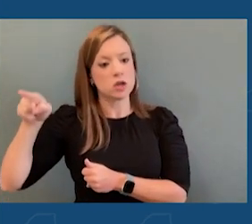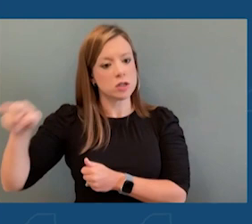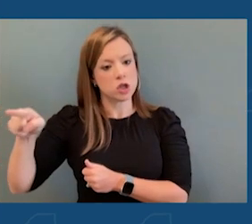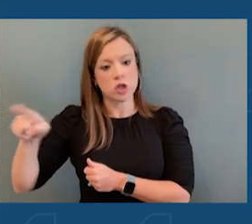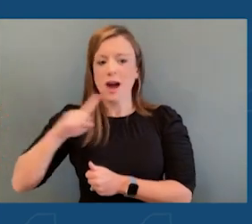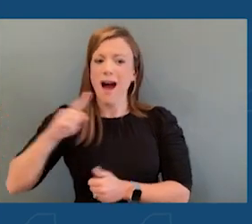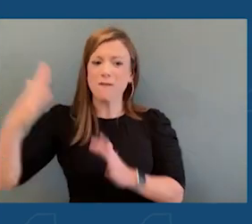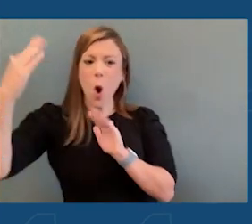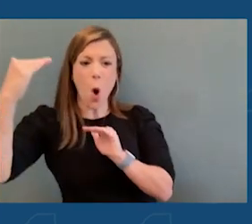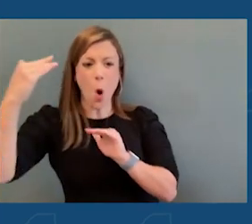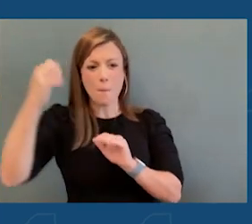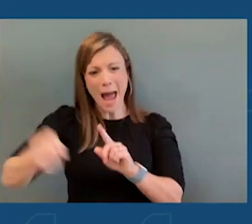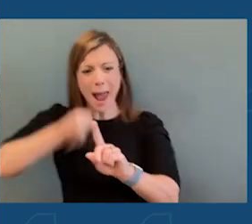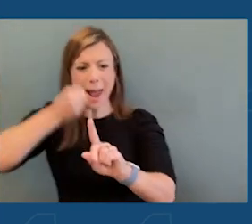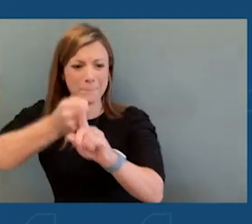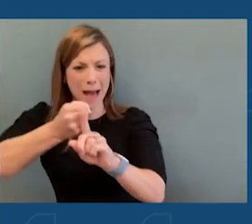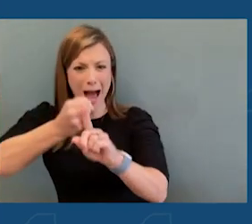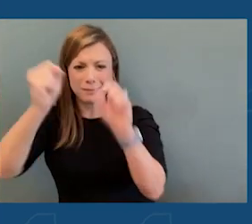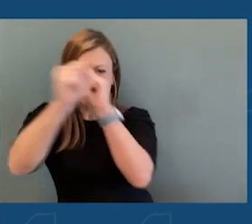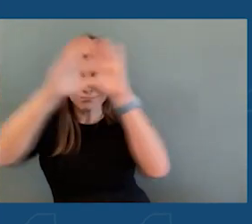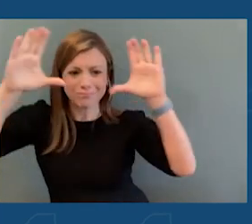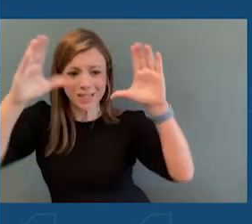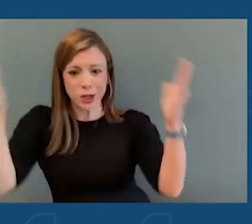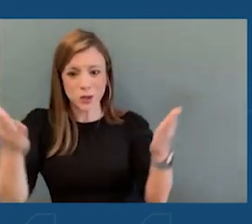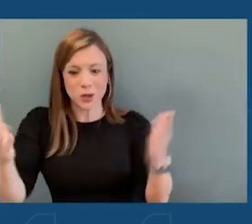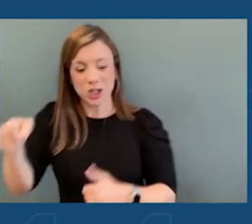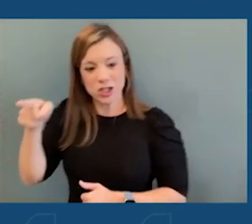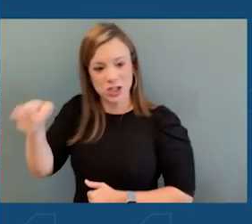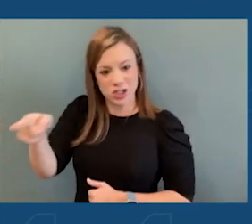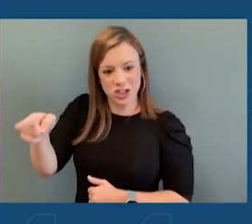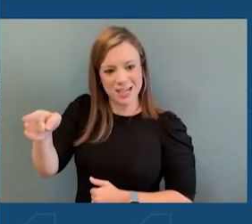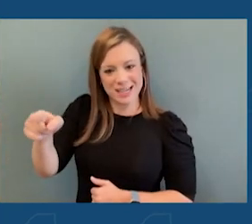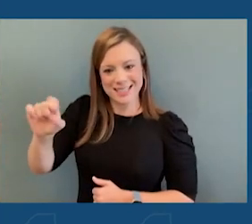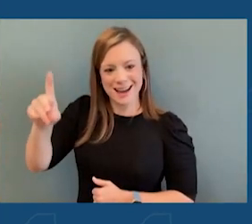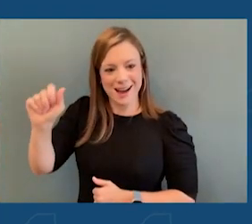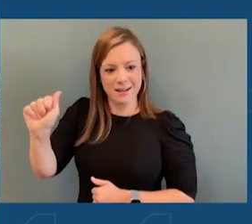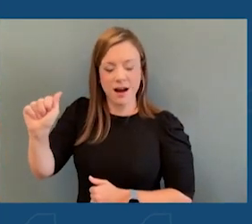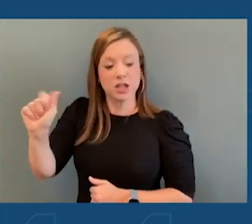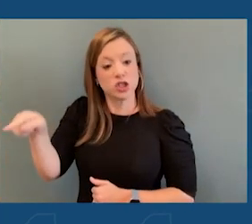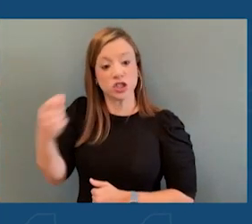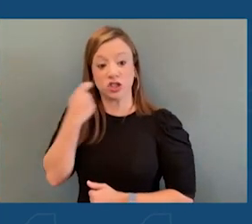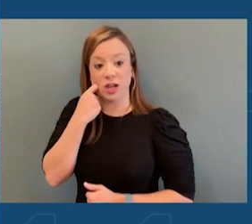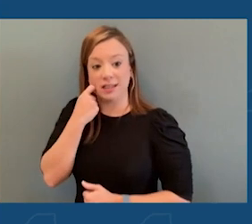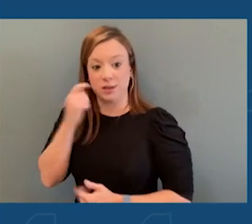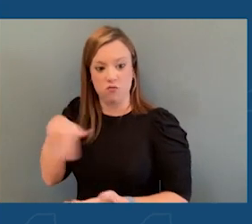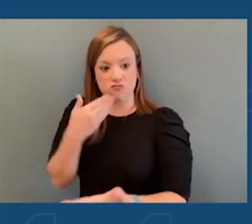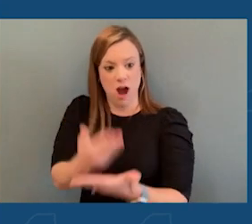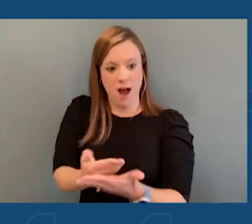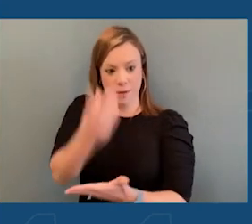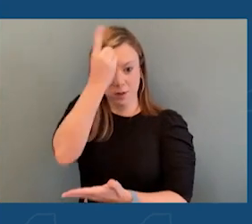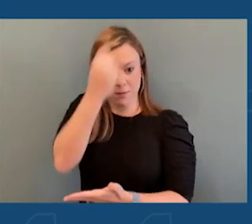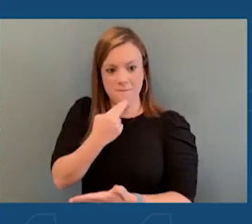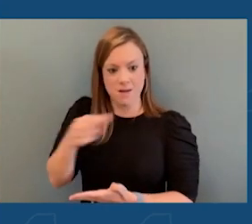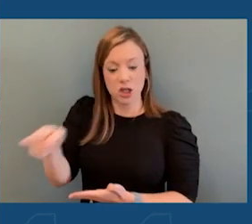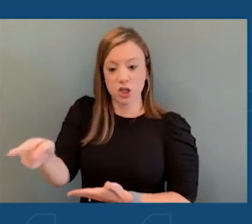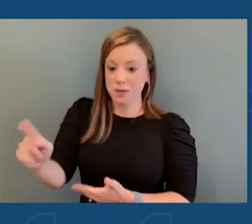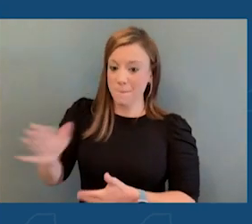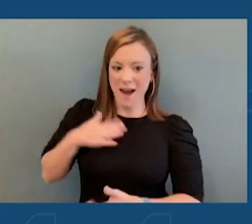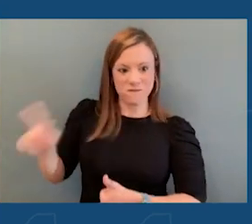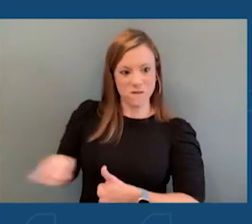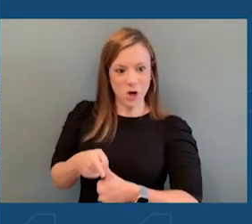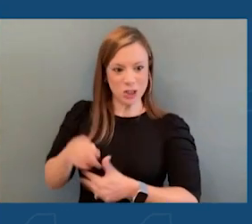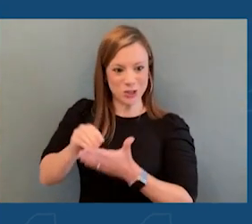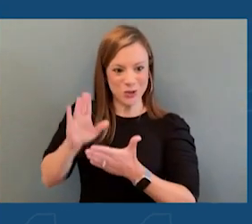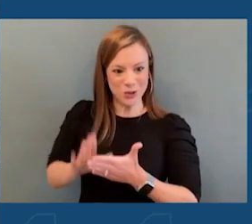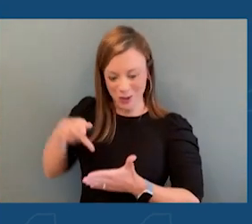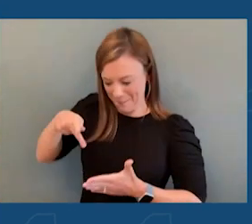Theater Project. Zaira was newly arrived from Dominican Republic when I met her as my first student at PTP. She was a